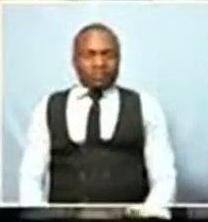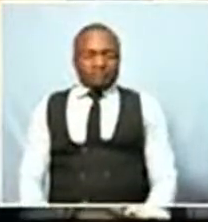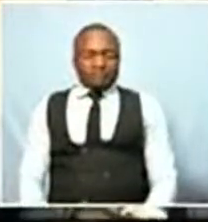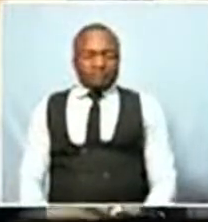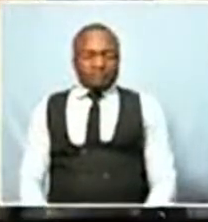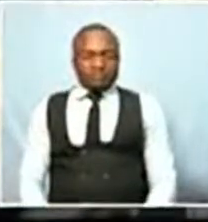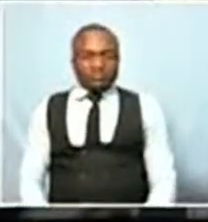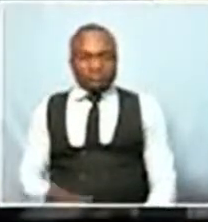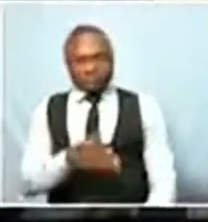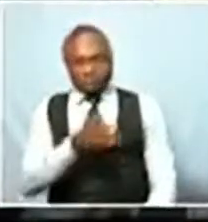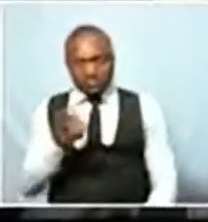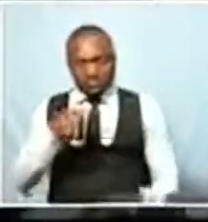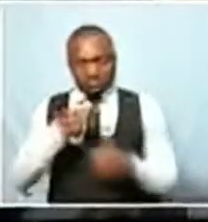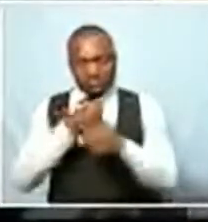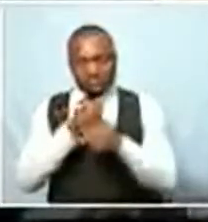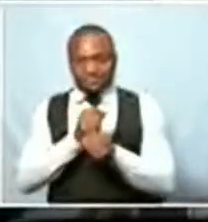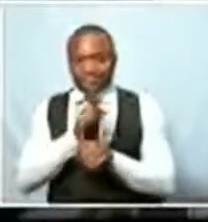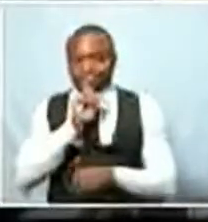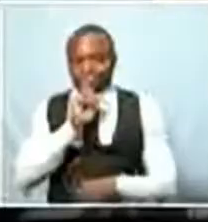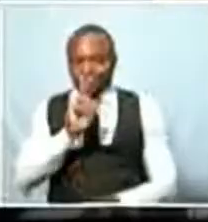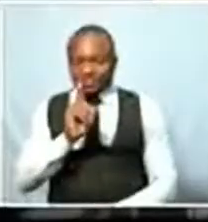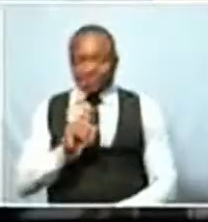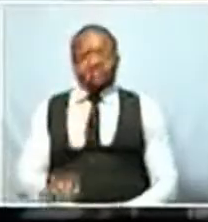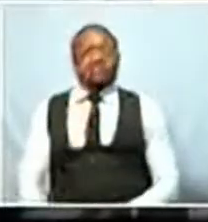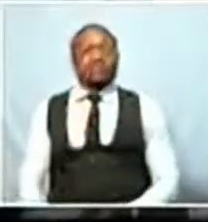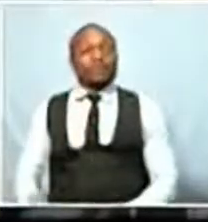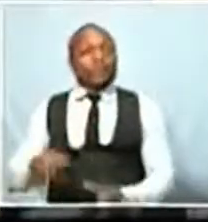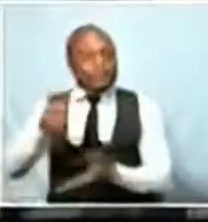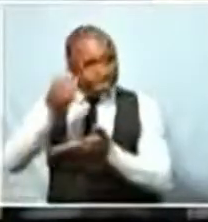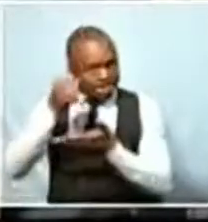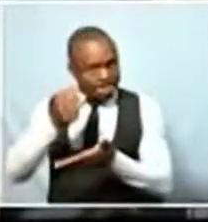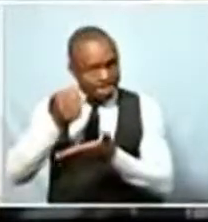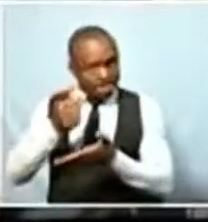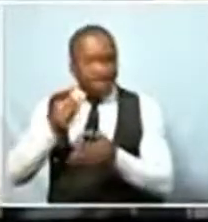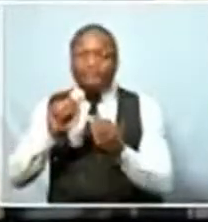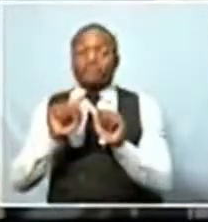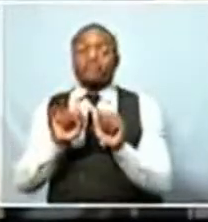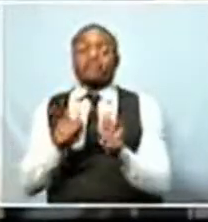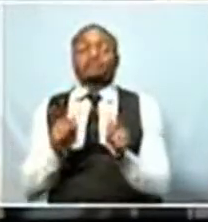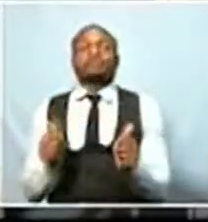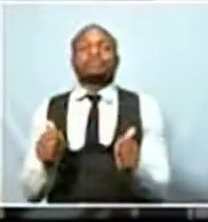for them to ensure that the budget credibility,